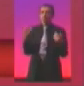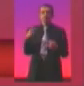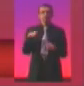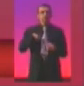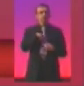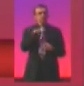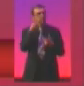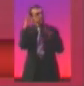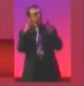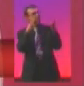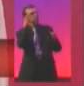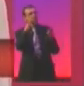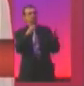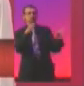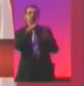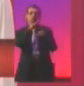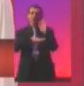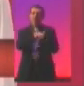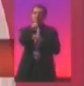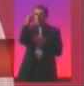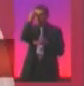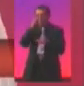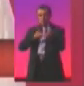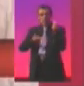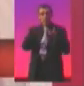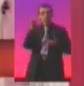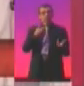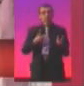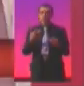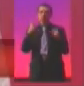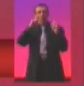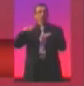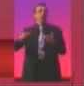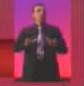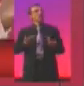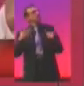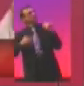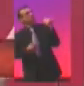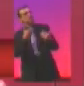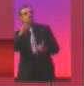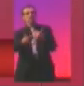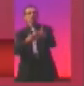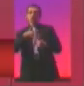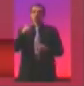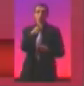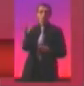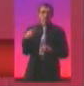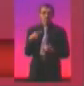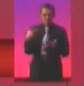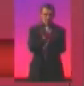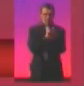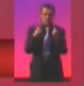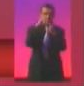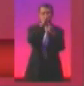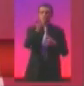around the country, you've told me the manifesto you want. You don't want business as usual. You don't want safety first. You